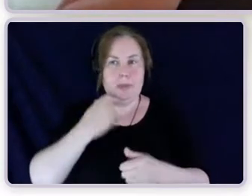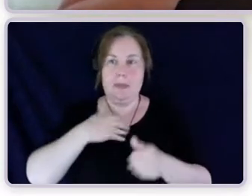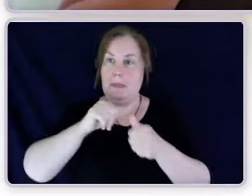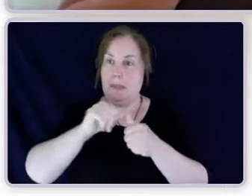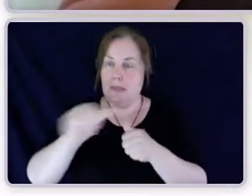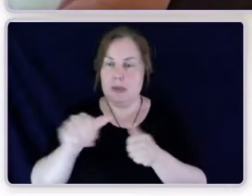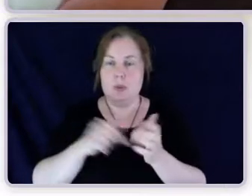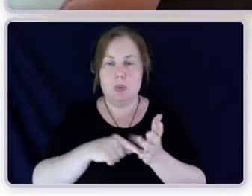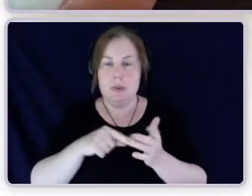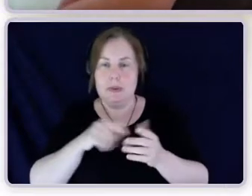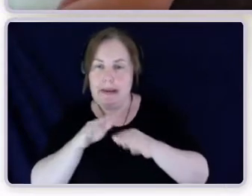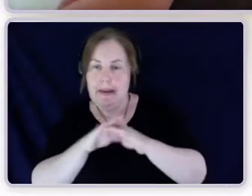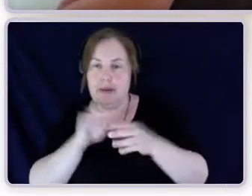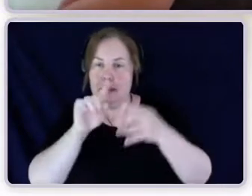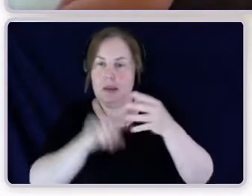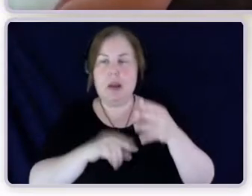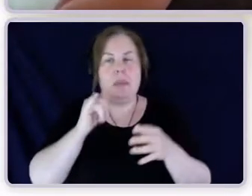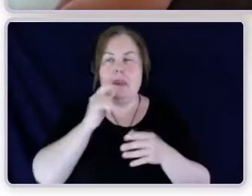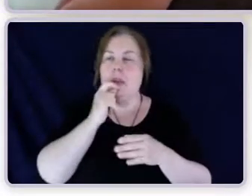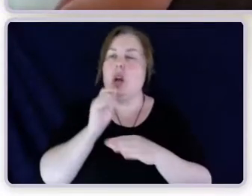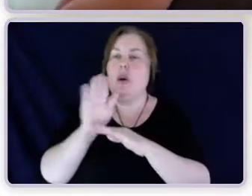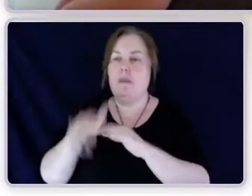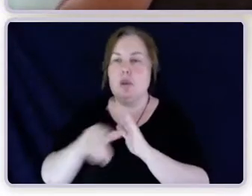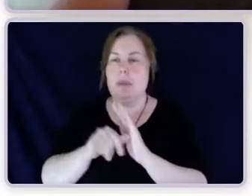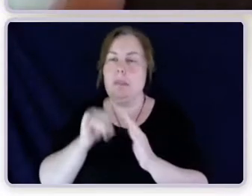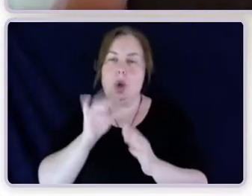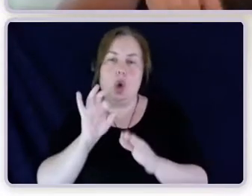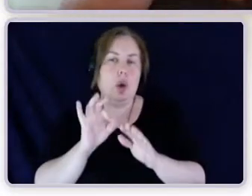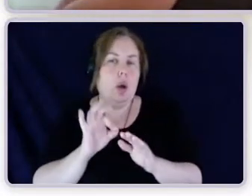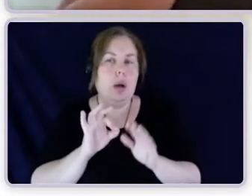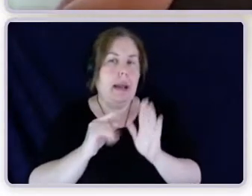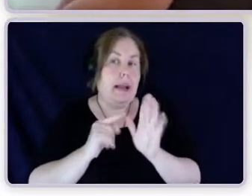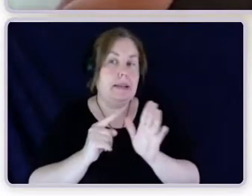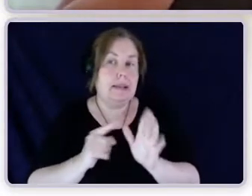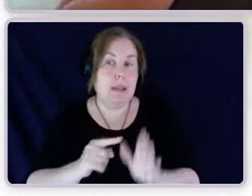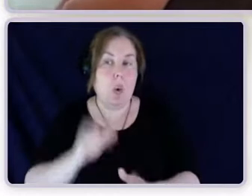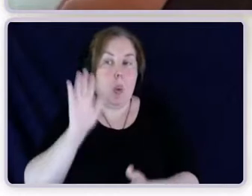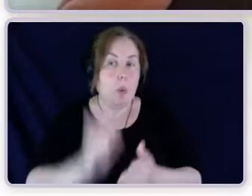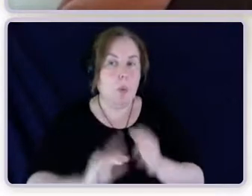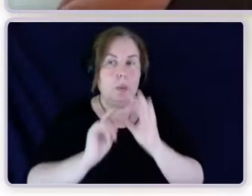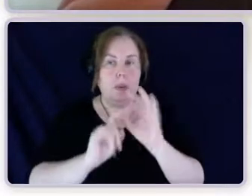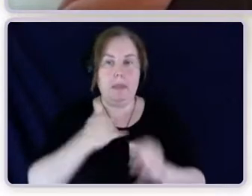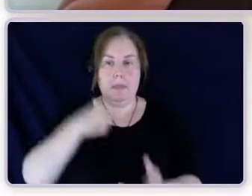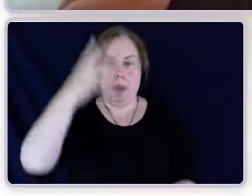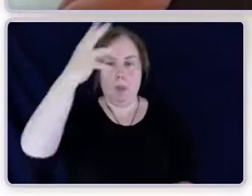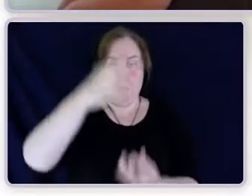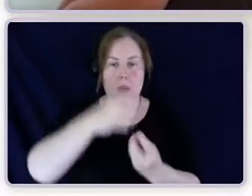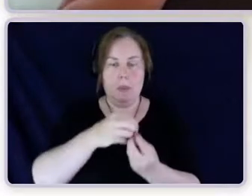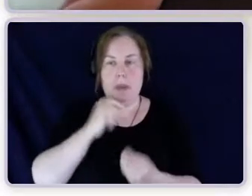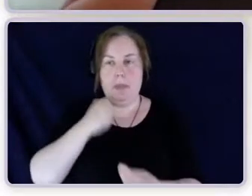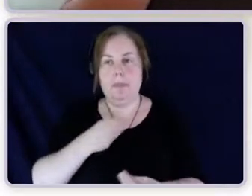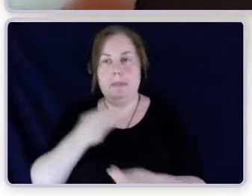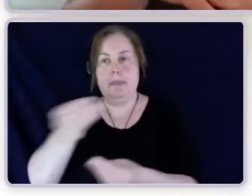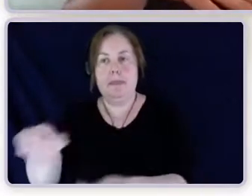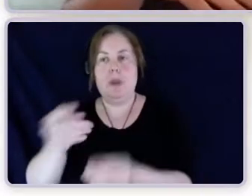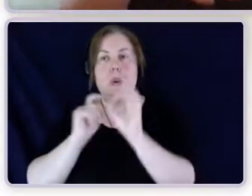to run a little bit over and we won't get through all of them. So what I might do is collate all the questions and go back to you at a later date, Norman, if